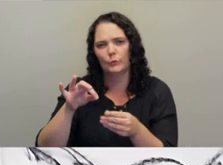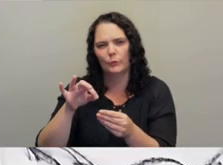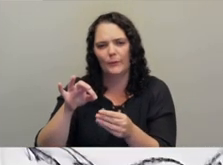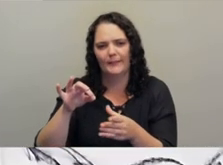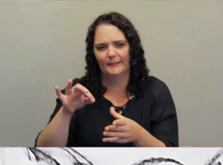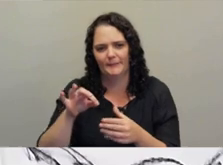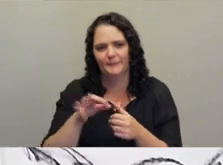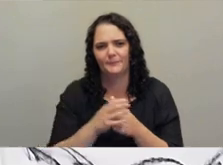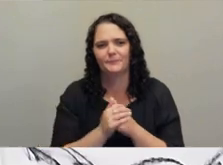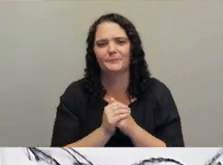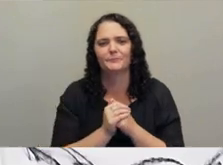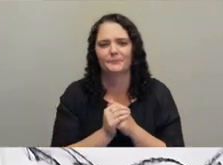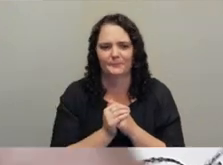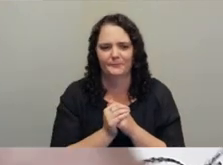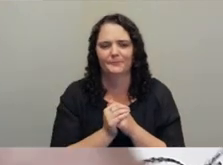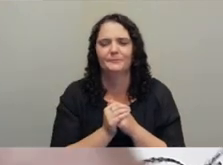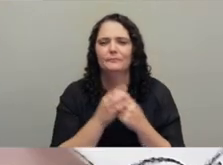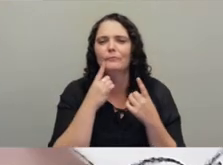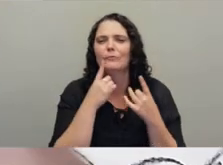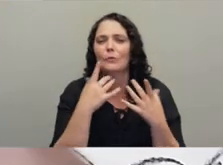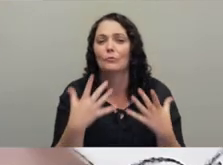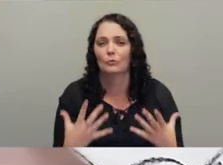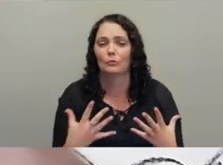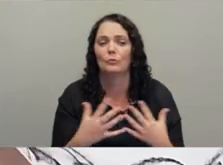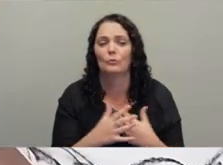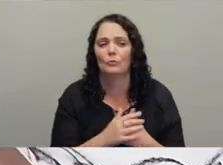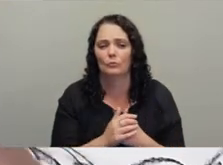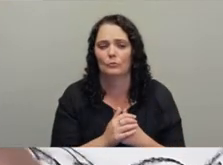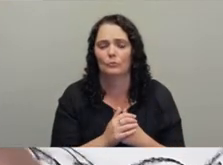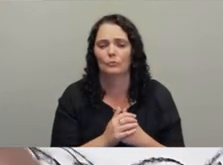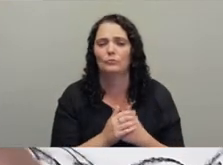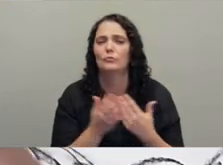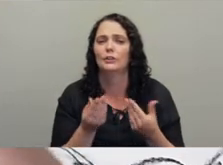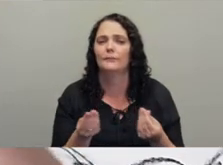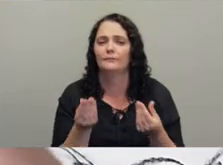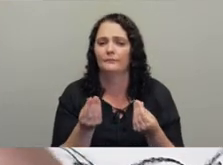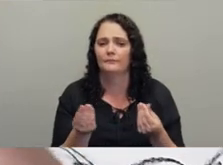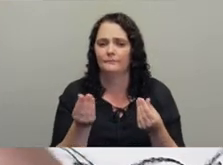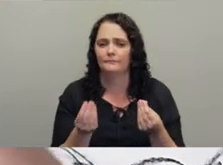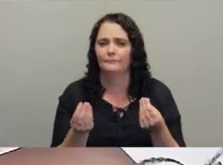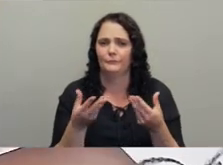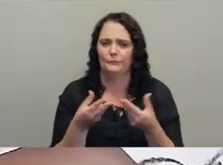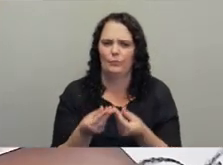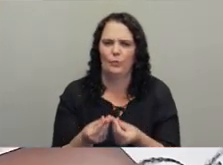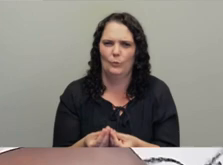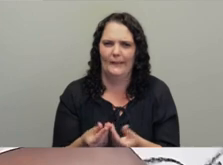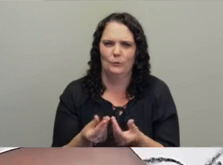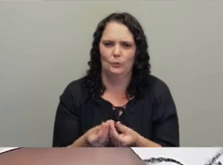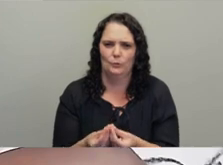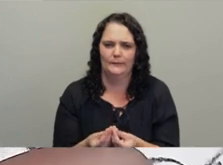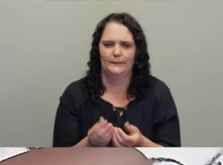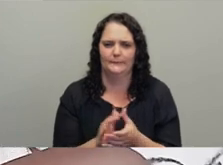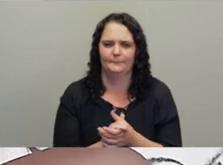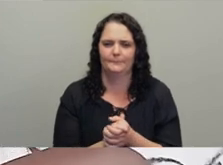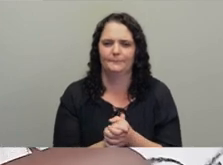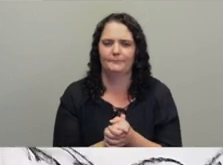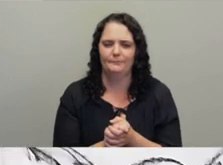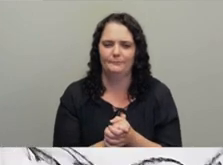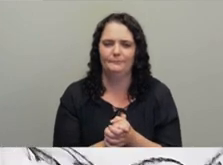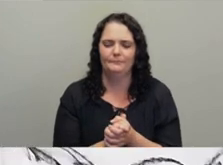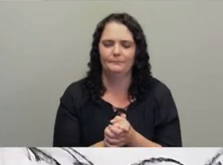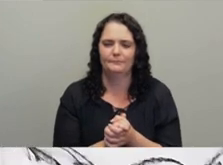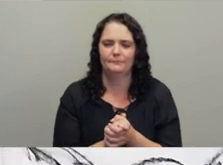grab one. There it is. And I'm just going to squeeze the tea out gently. Okay, so I want that nice,